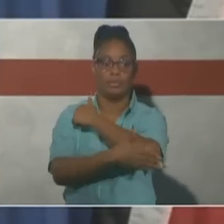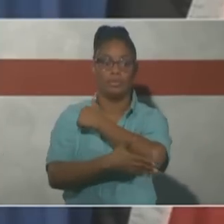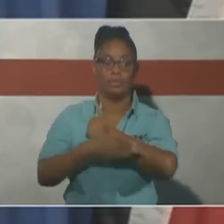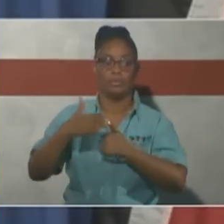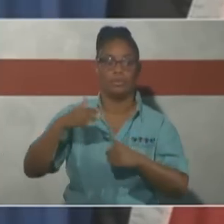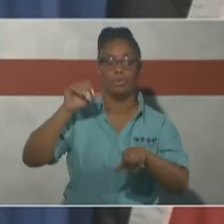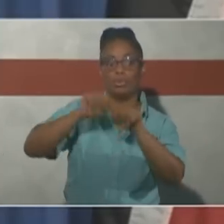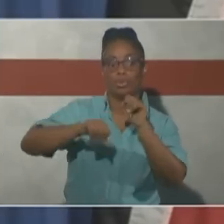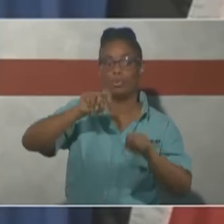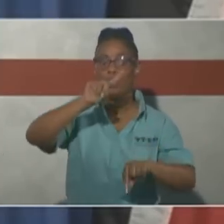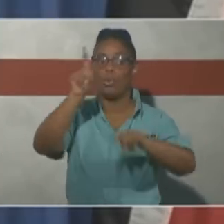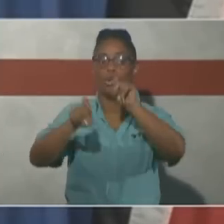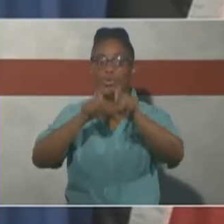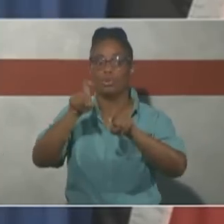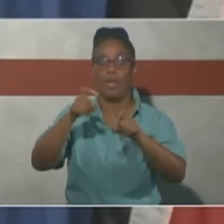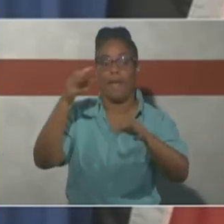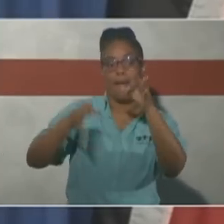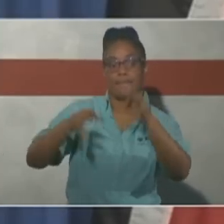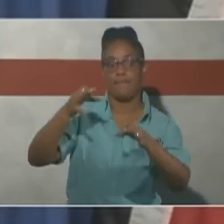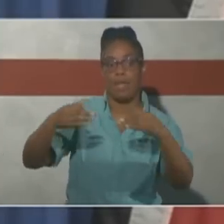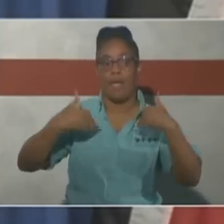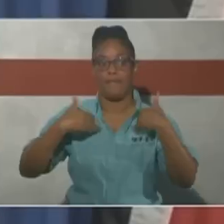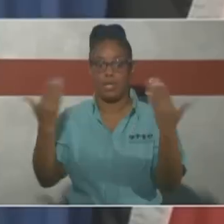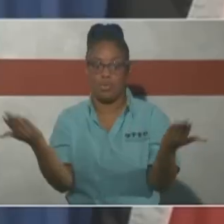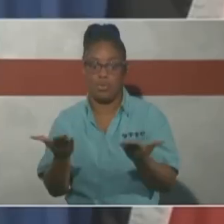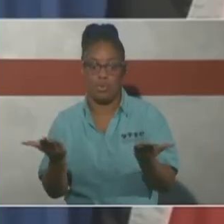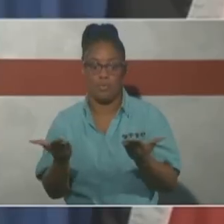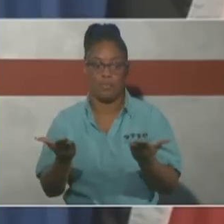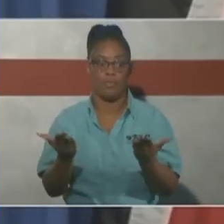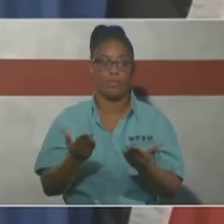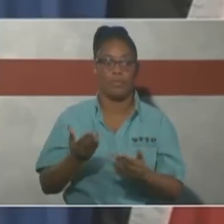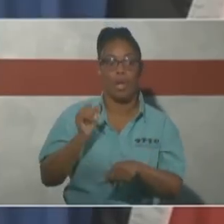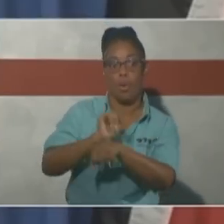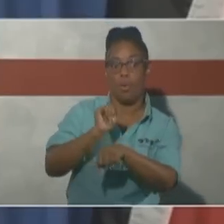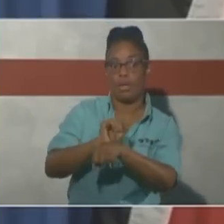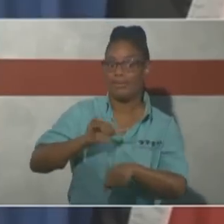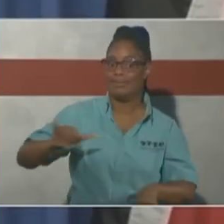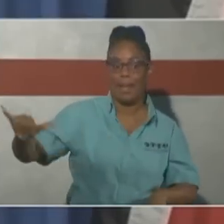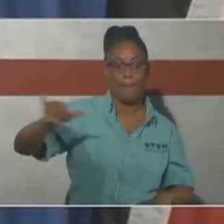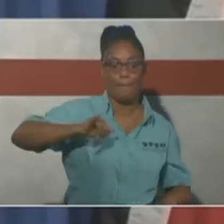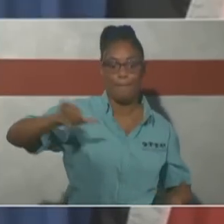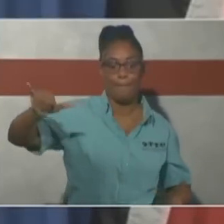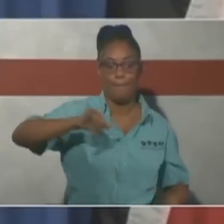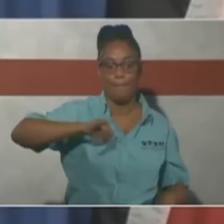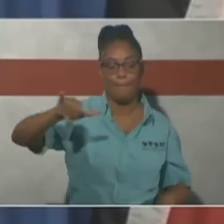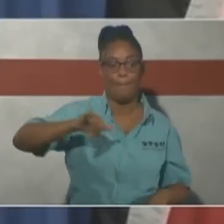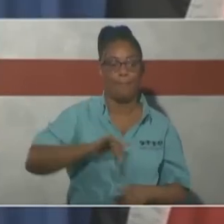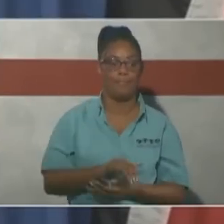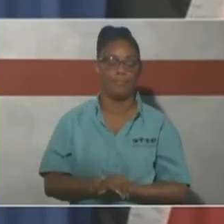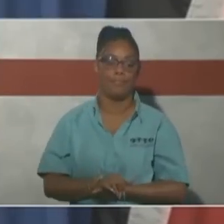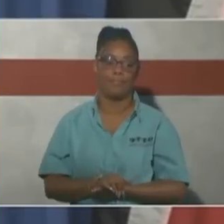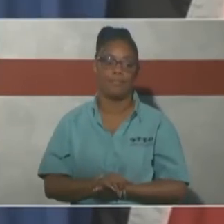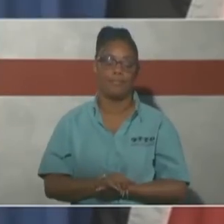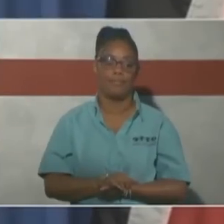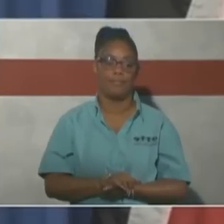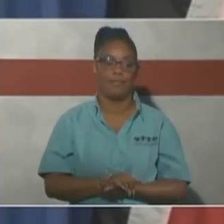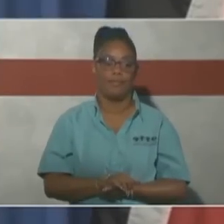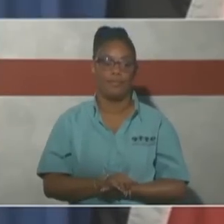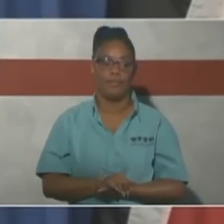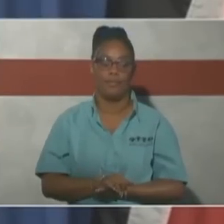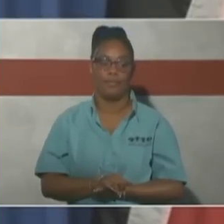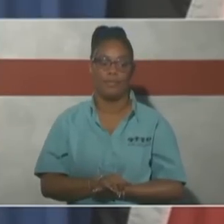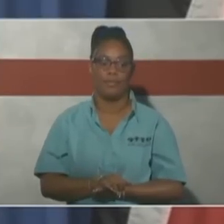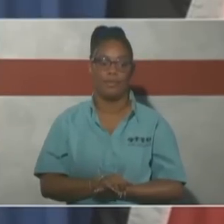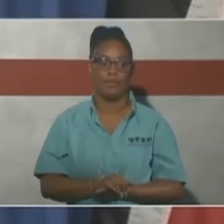a piece of equipment to fit the variants, and they're